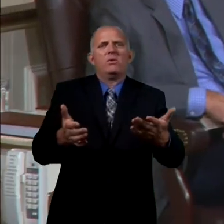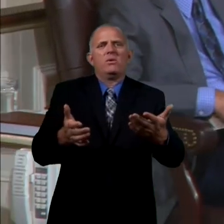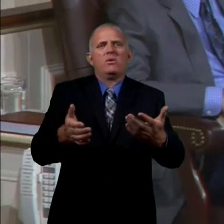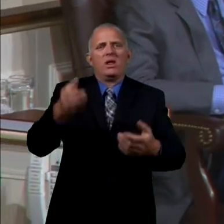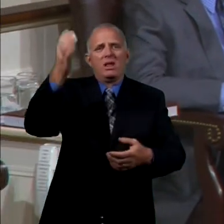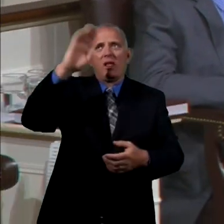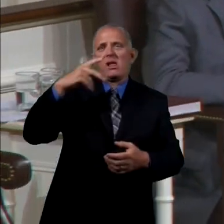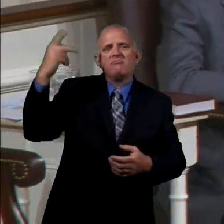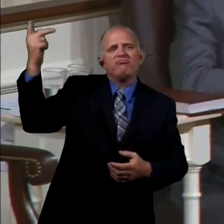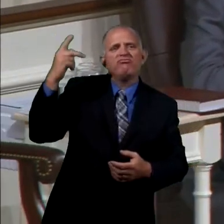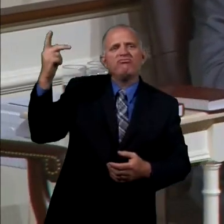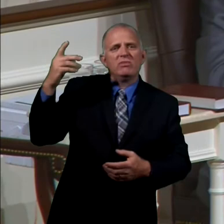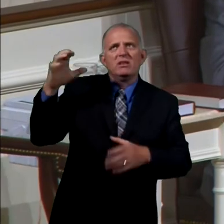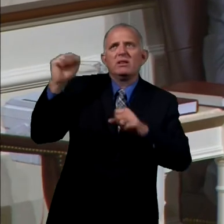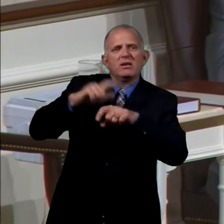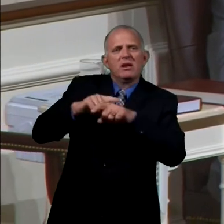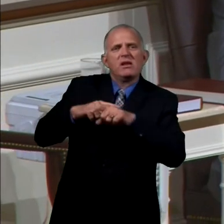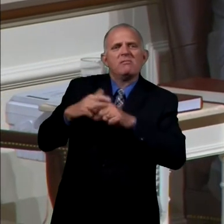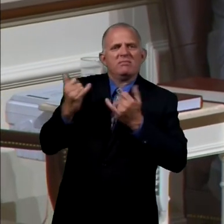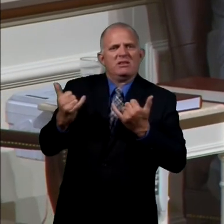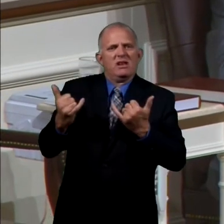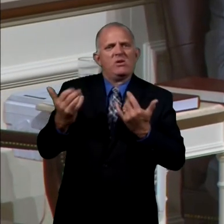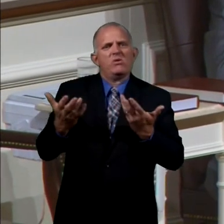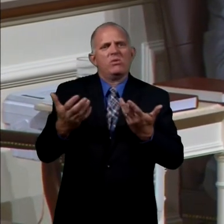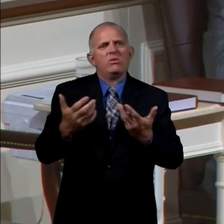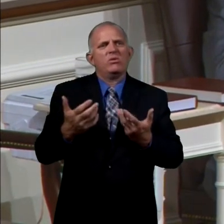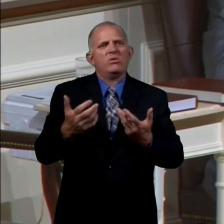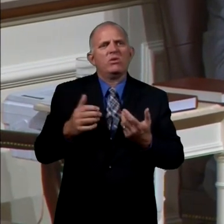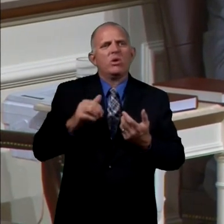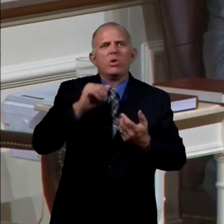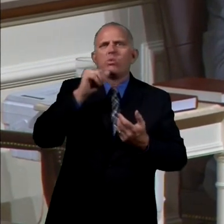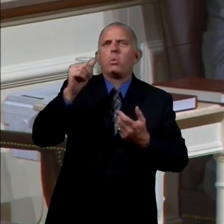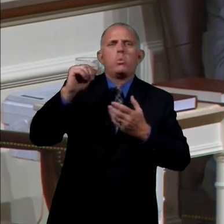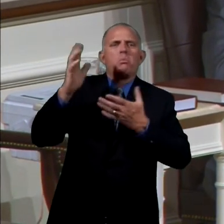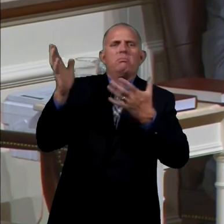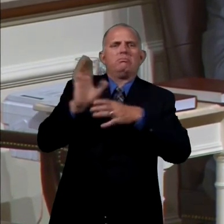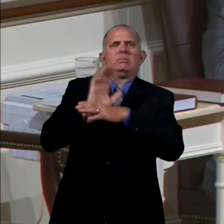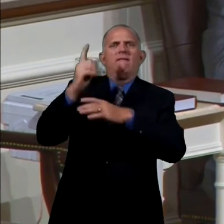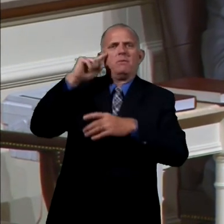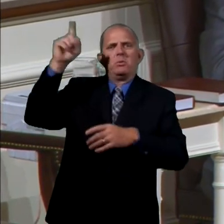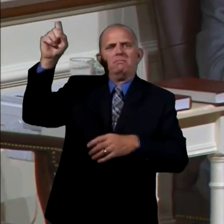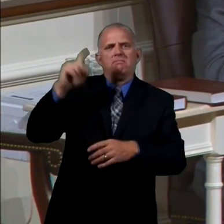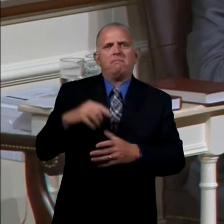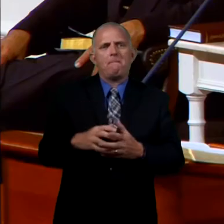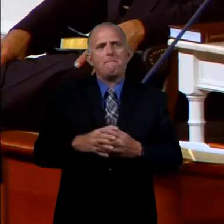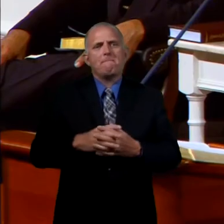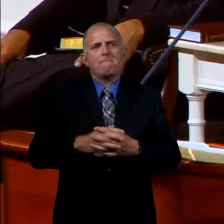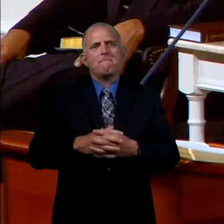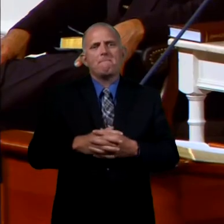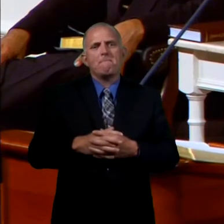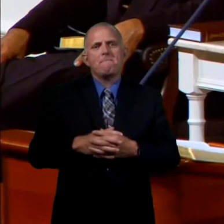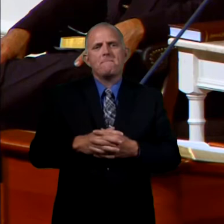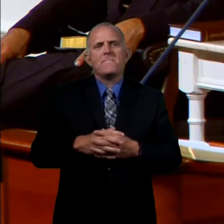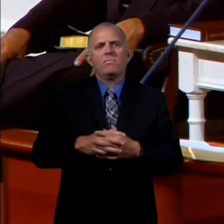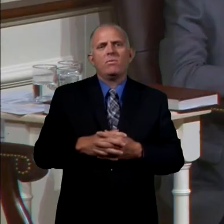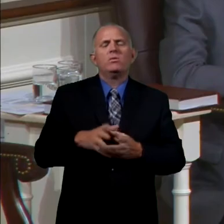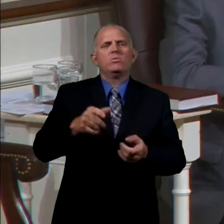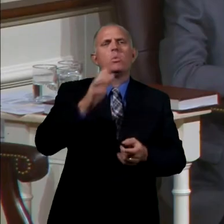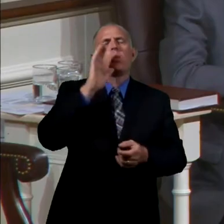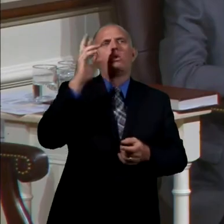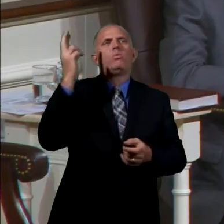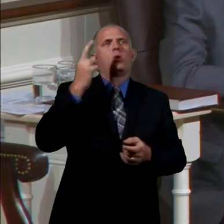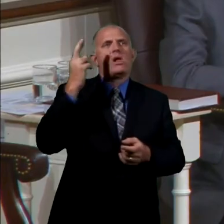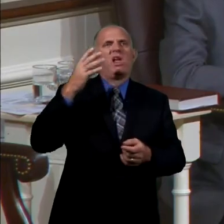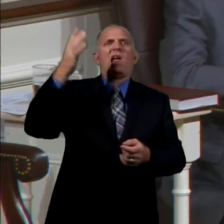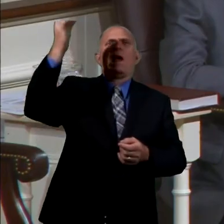you right now. I'm not too busy for you. Because I think you'll find out, God is not too busy